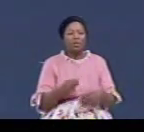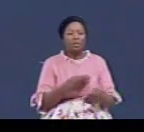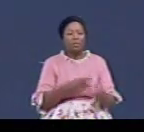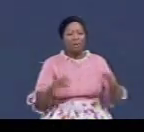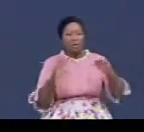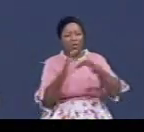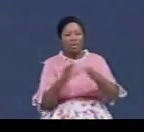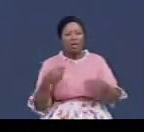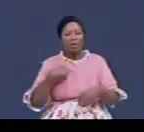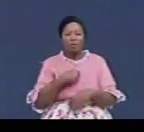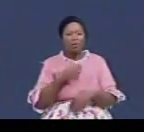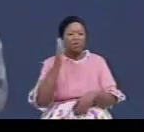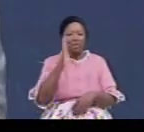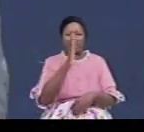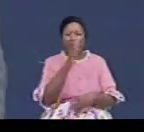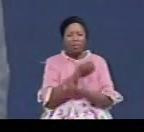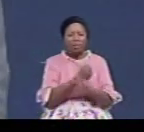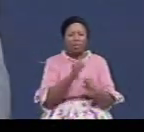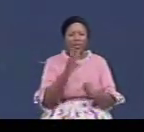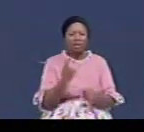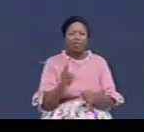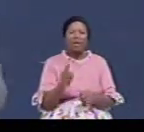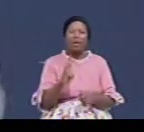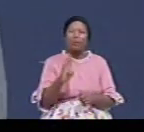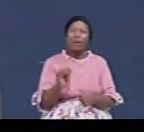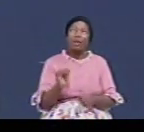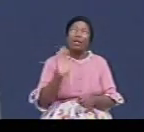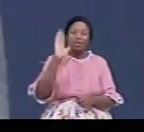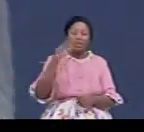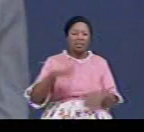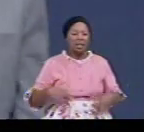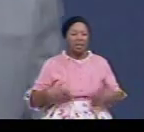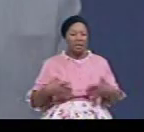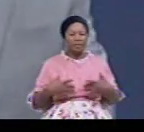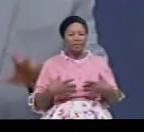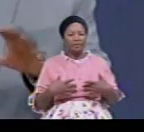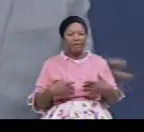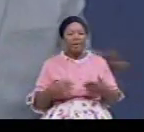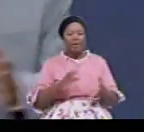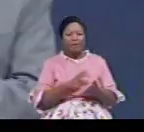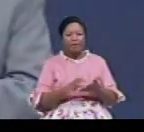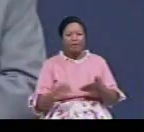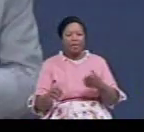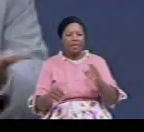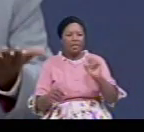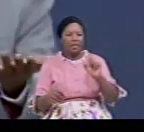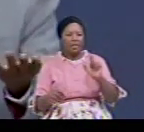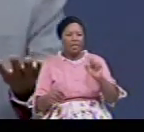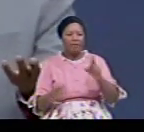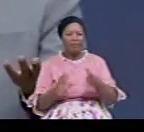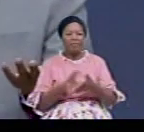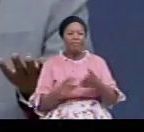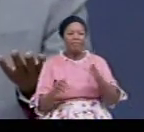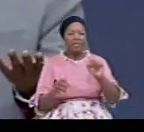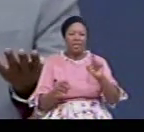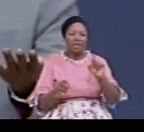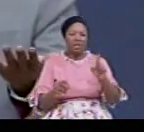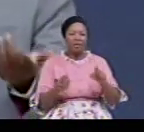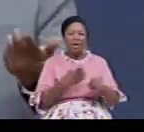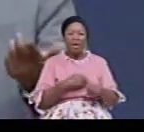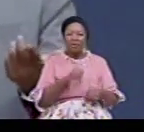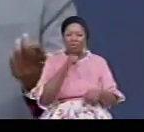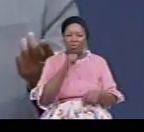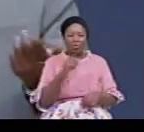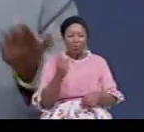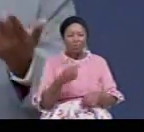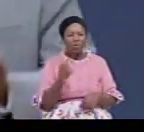be saved by his life. Then in verse 11, it says in verse 11, and not only so,